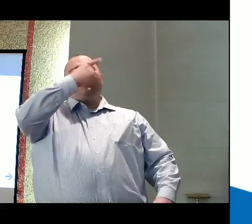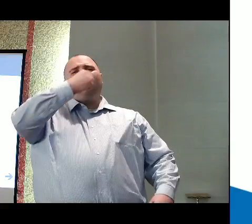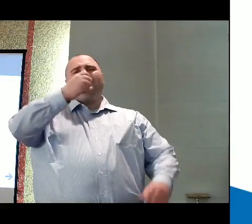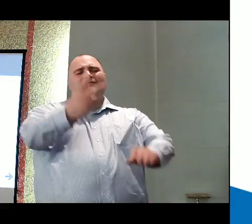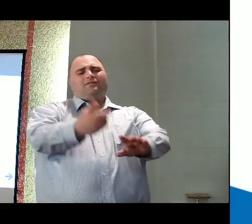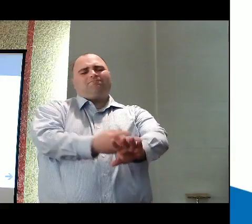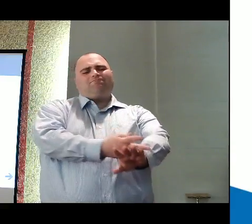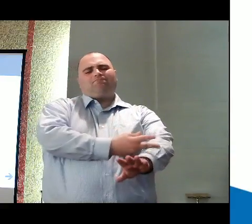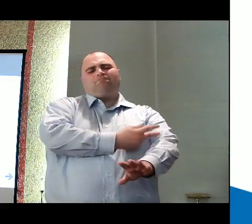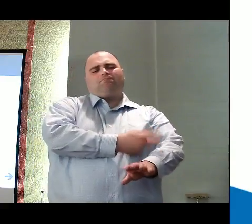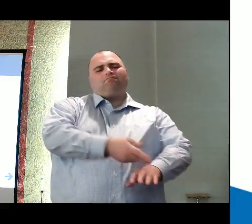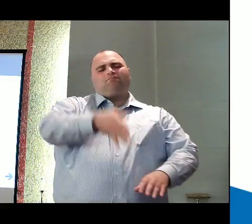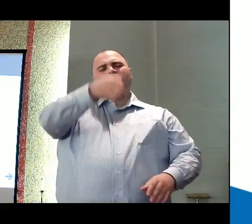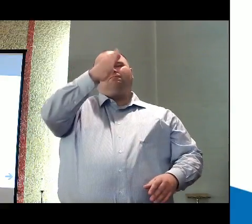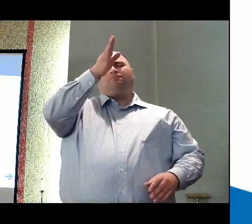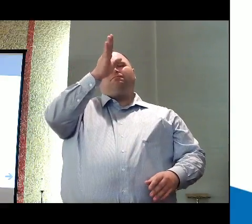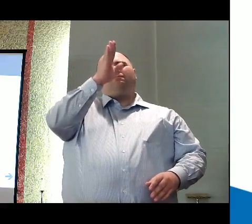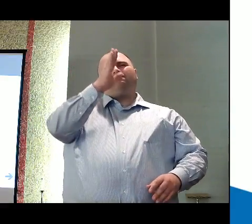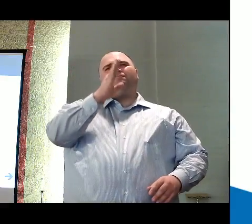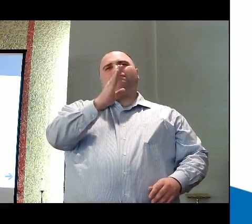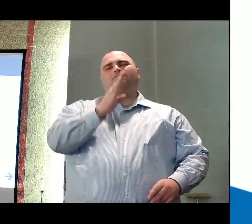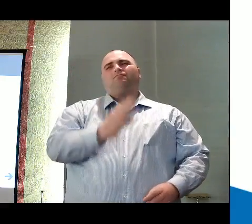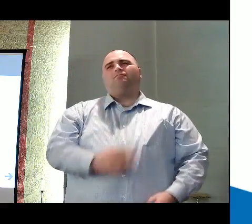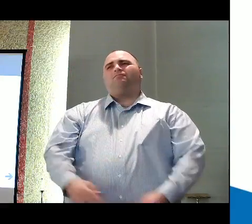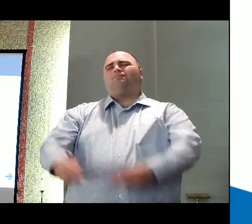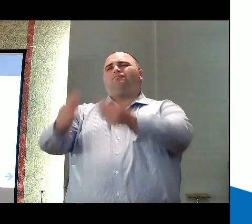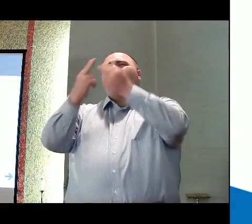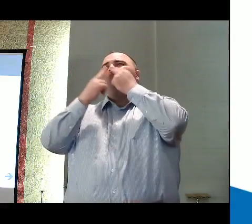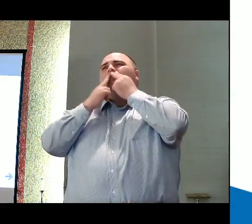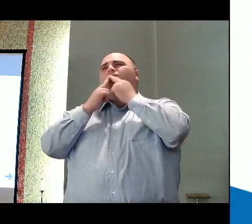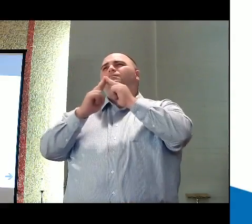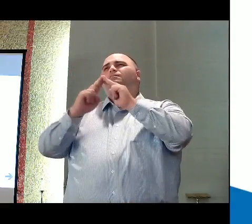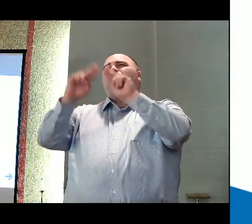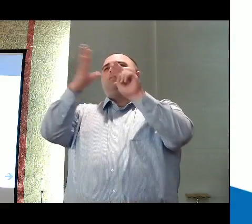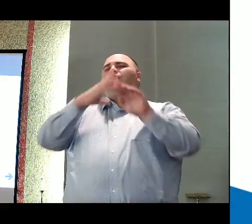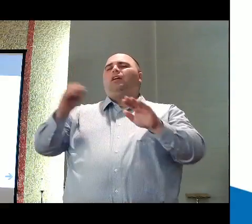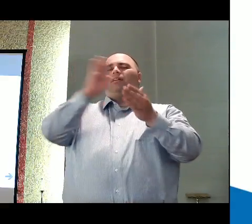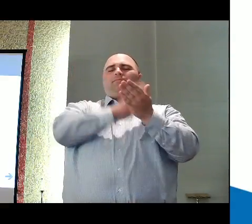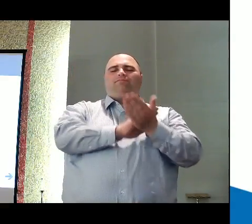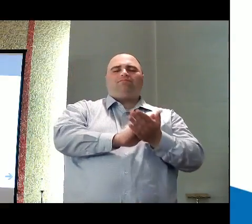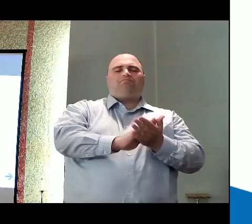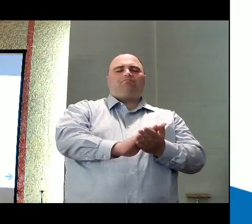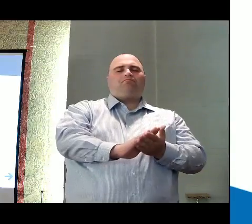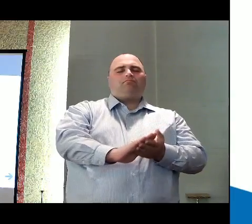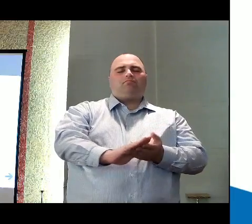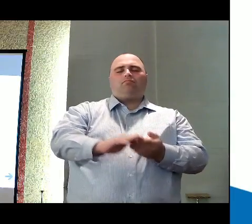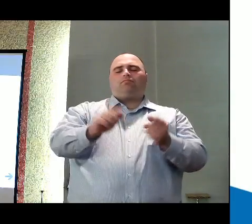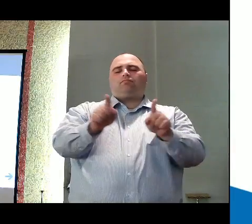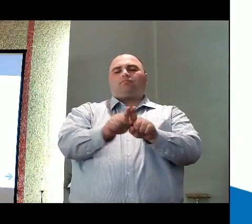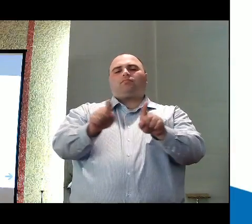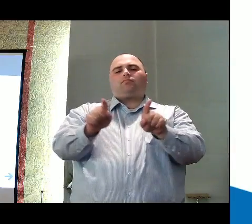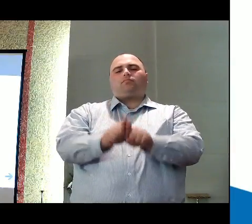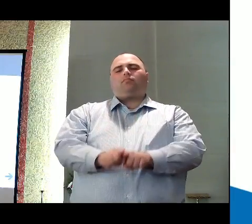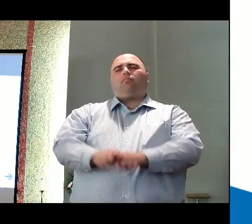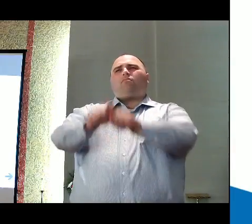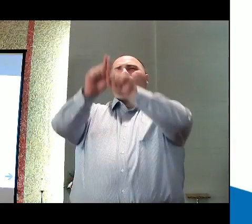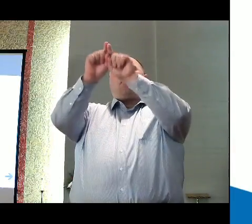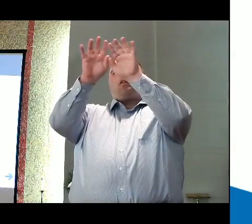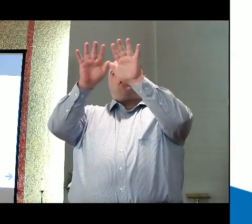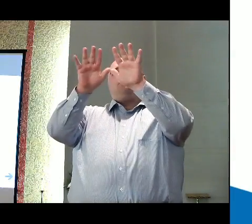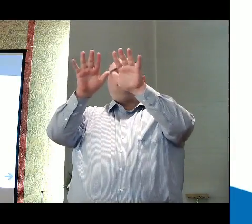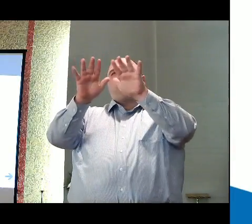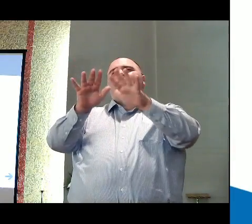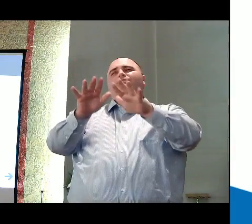Beautiful Lamb of God, guiltless and pure